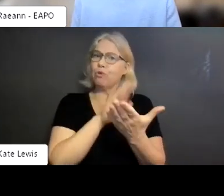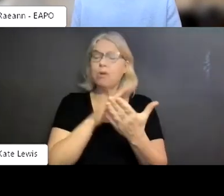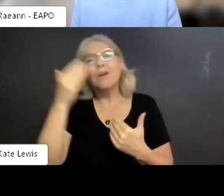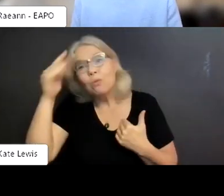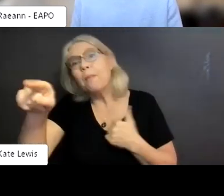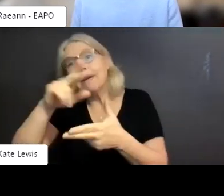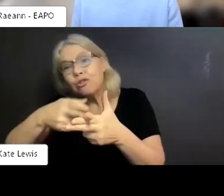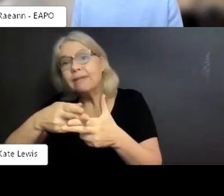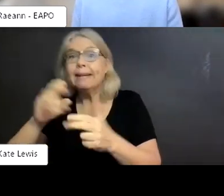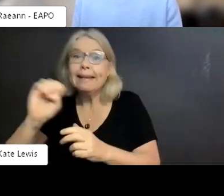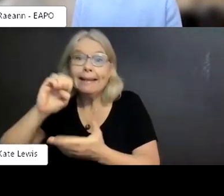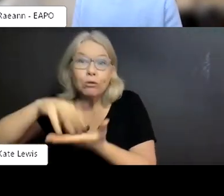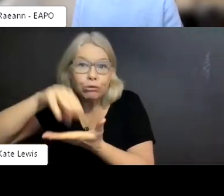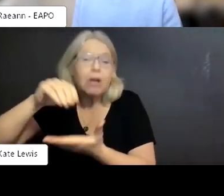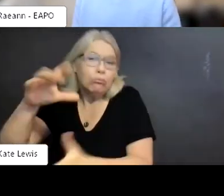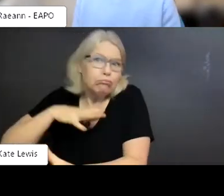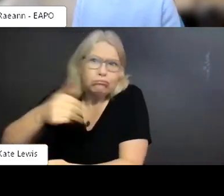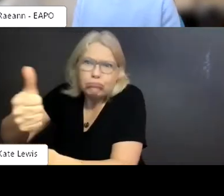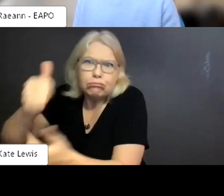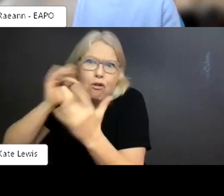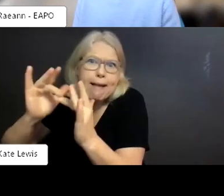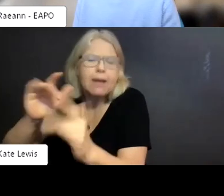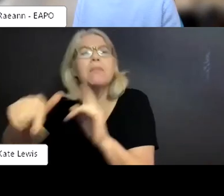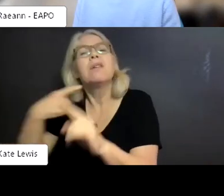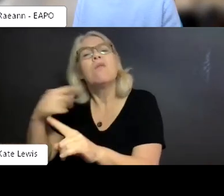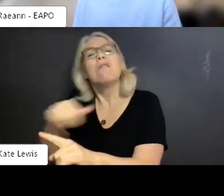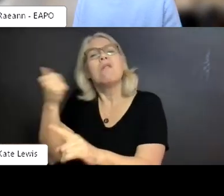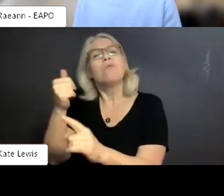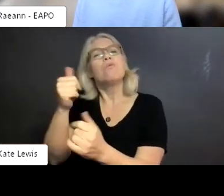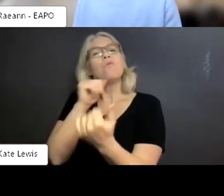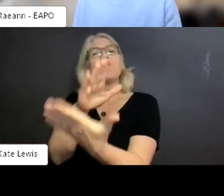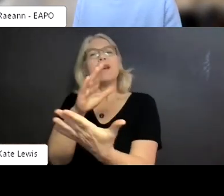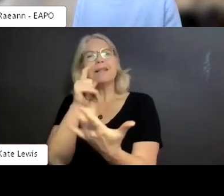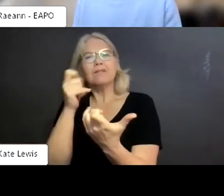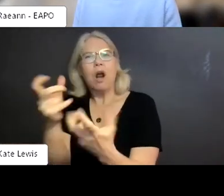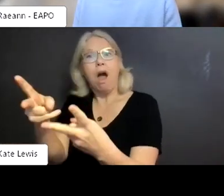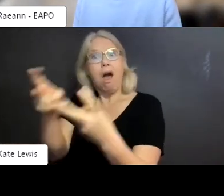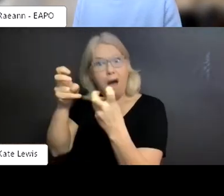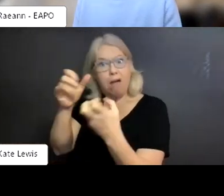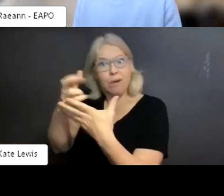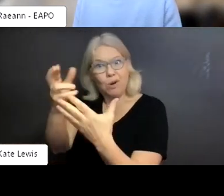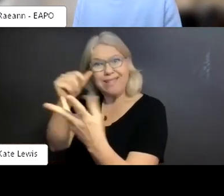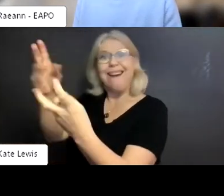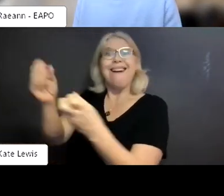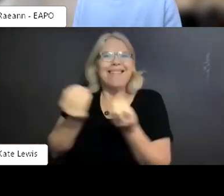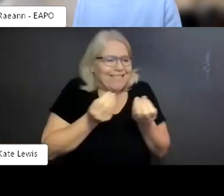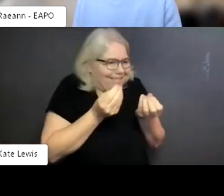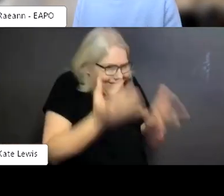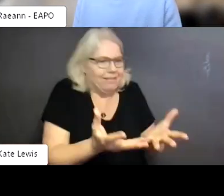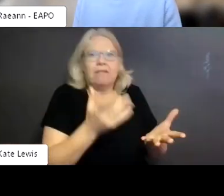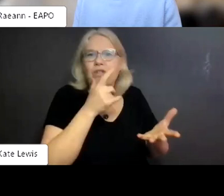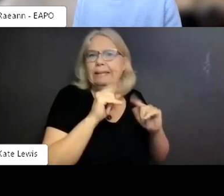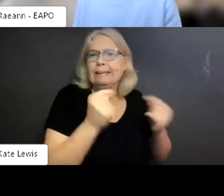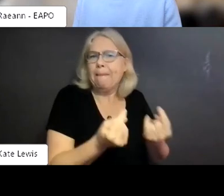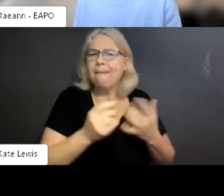available, but is there other maybe approaches that you think have been effective in your experience? Yeah, I would just recommend just